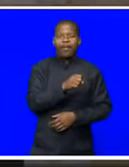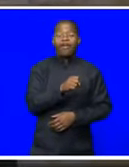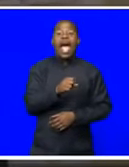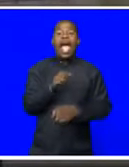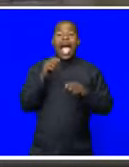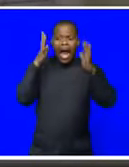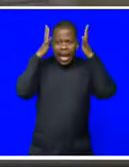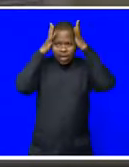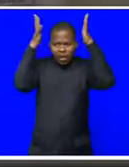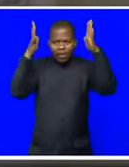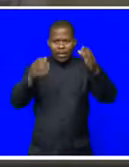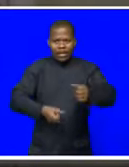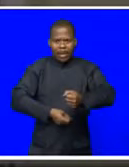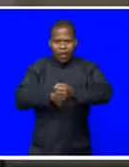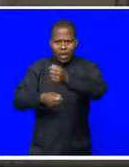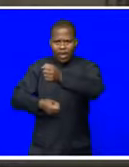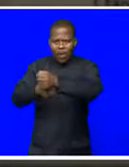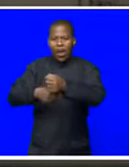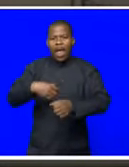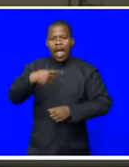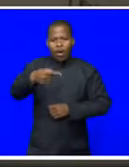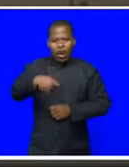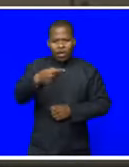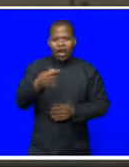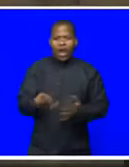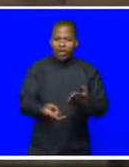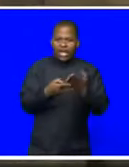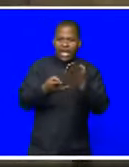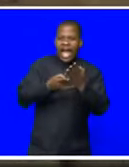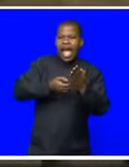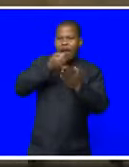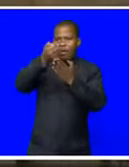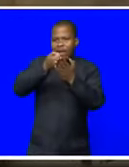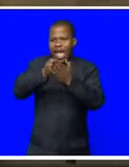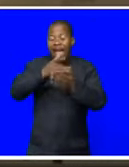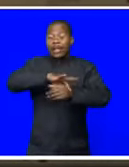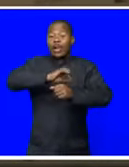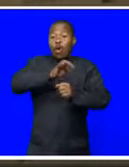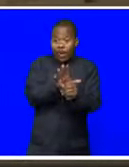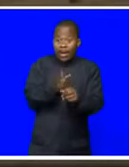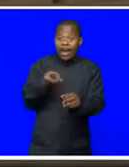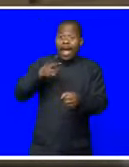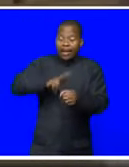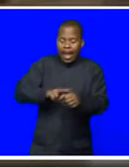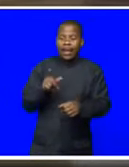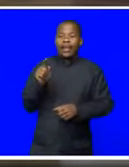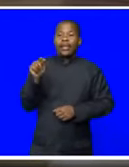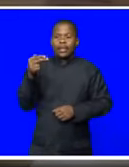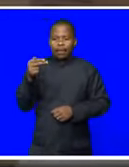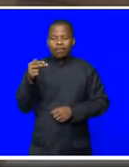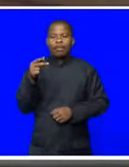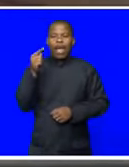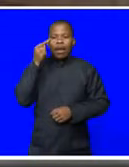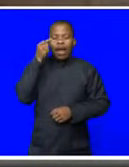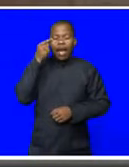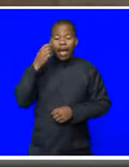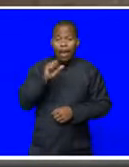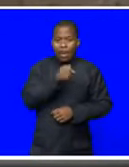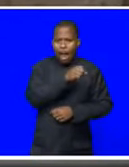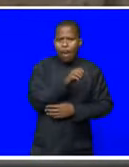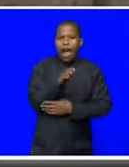to support the Kingdom of Eswatini in fighting against COVID-19. On Thursday, the ambassador Jeremy